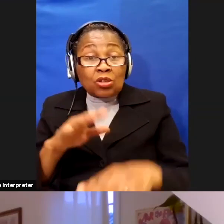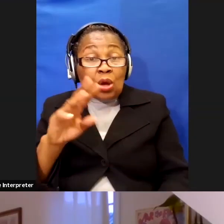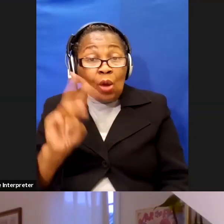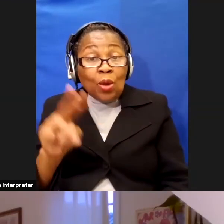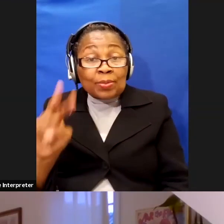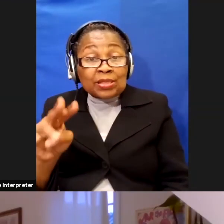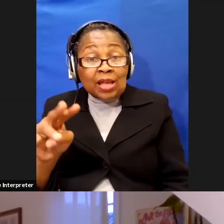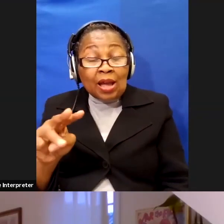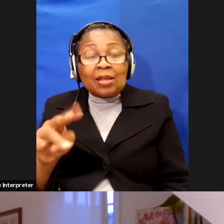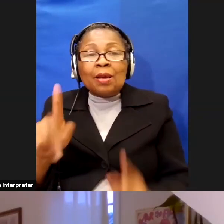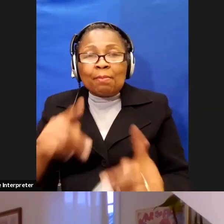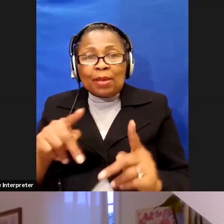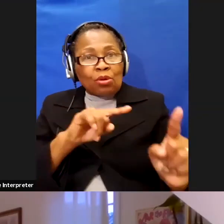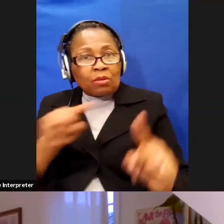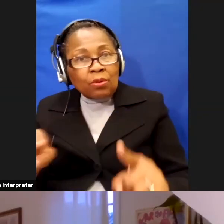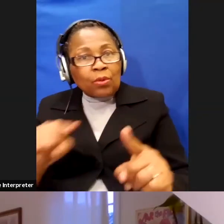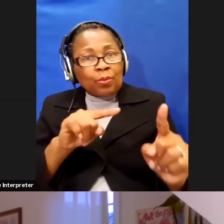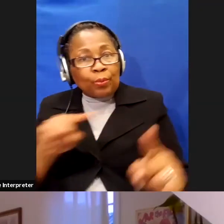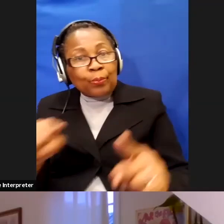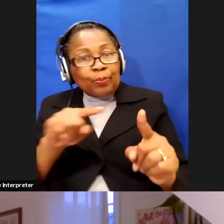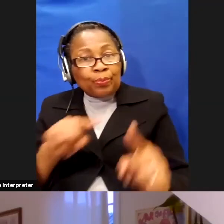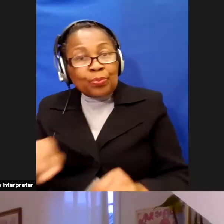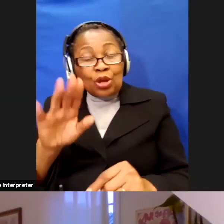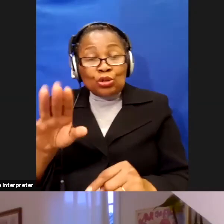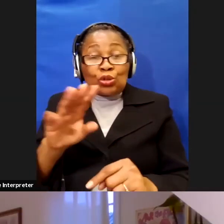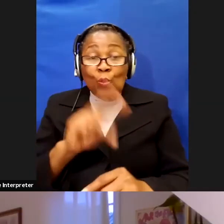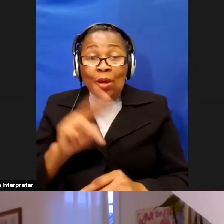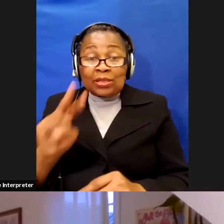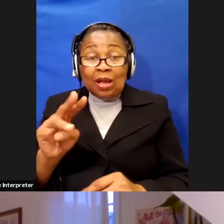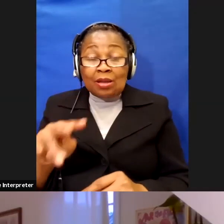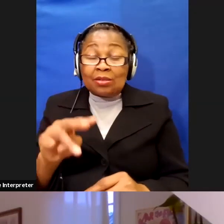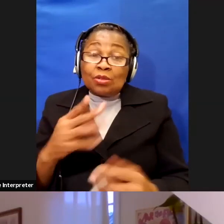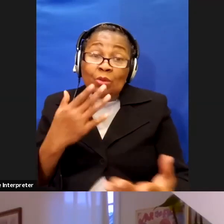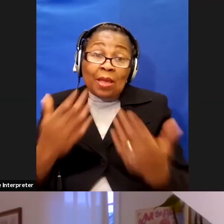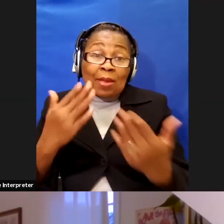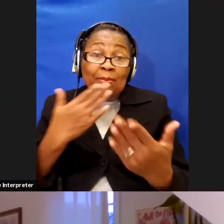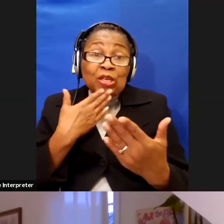to keep driving people to your website. So that can be a good thing too.